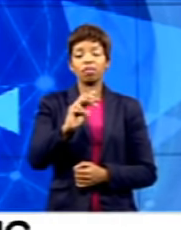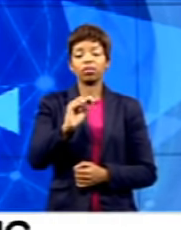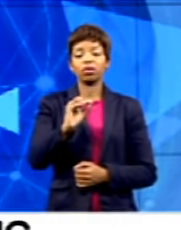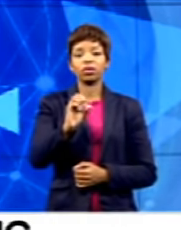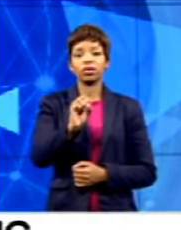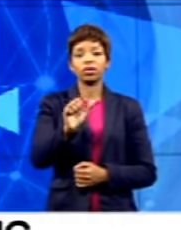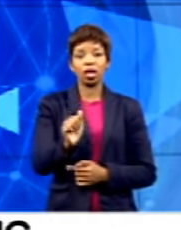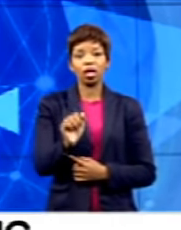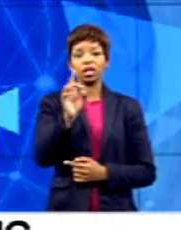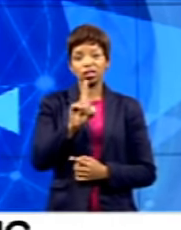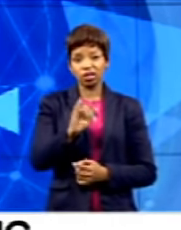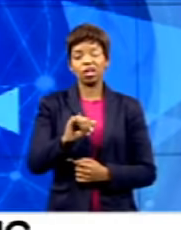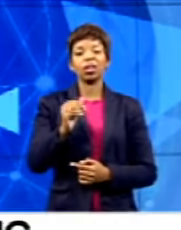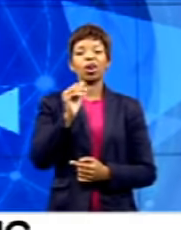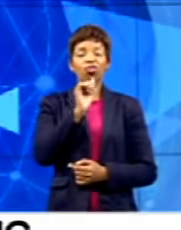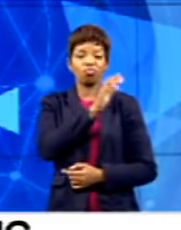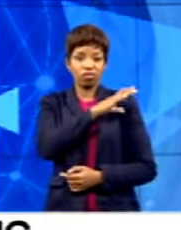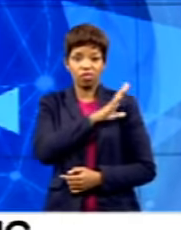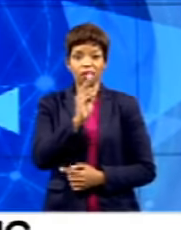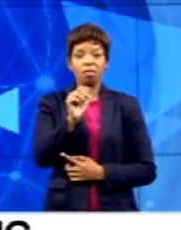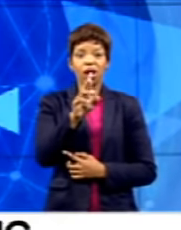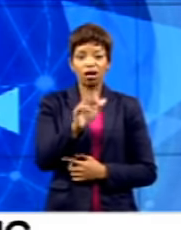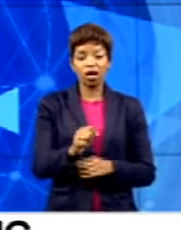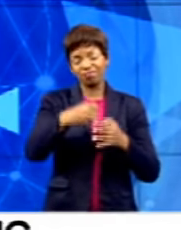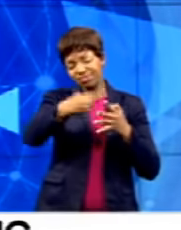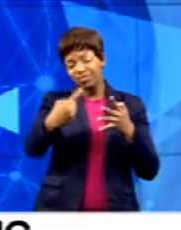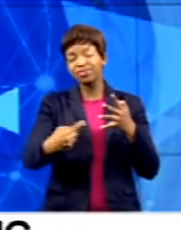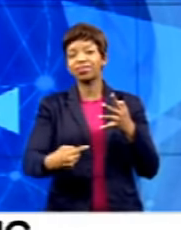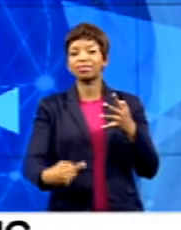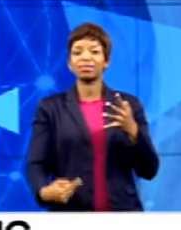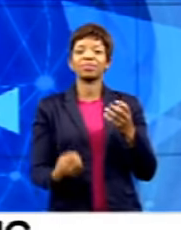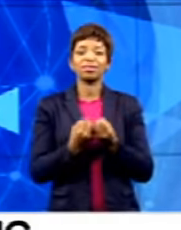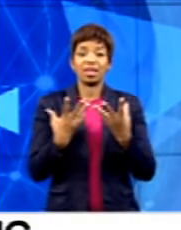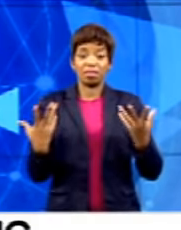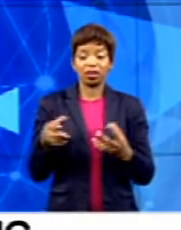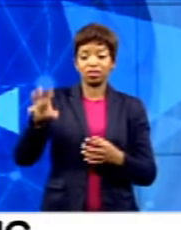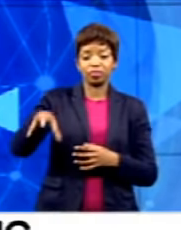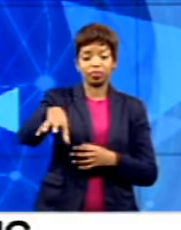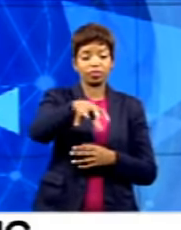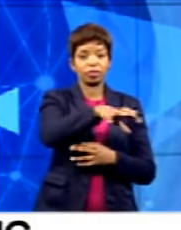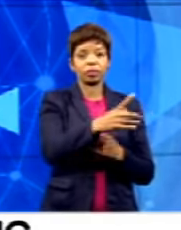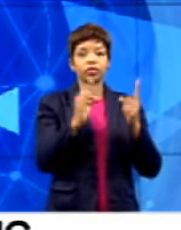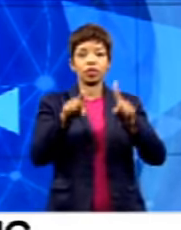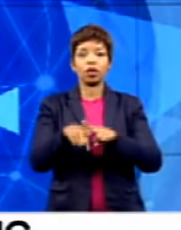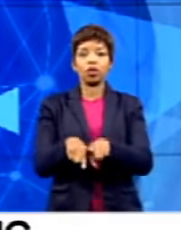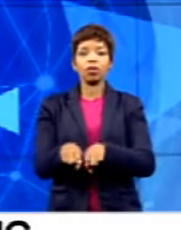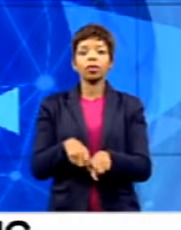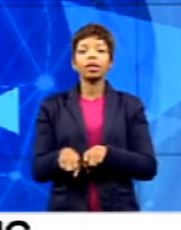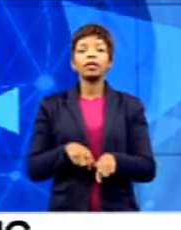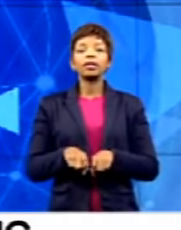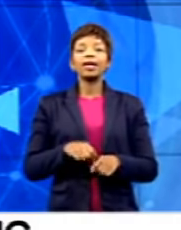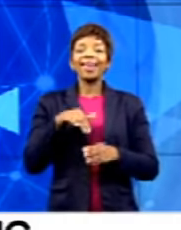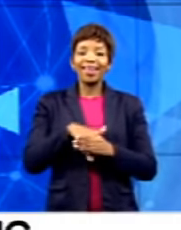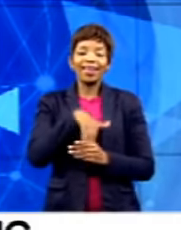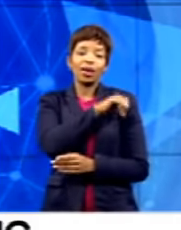Diepkloof Clinic, Chris Hani Baragwanath Hospital, of course, being one of the bigger ones that we're expecting to see a lot of testing. Edenvale Hospital. So there's